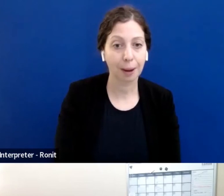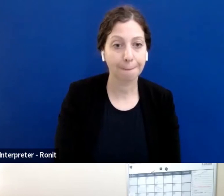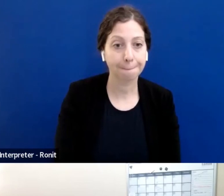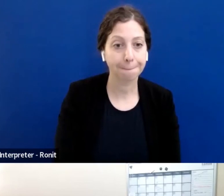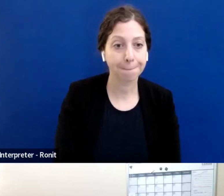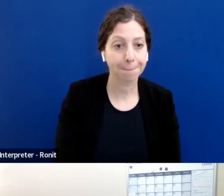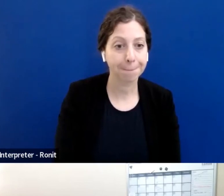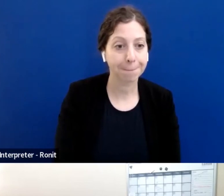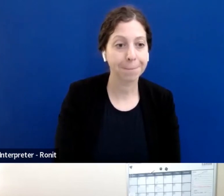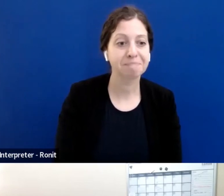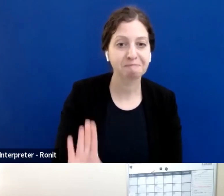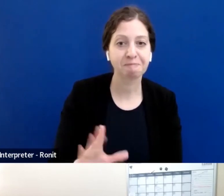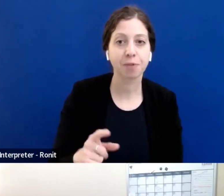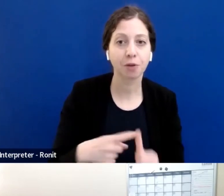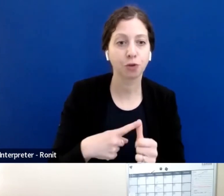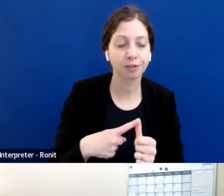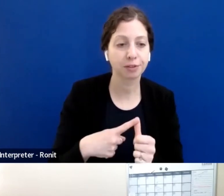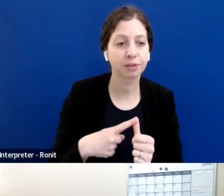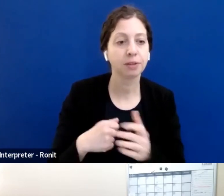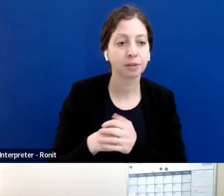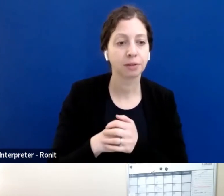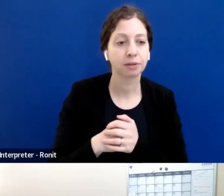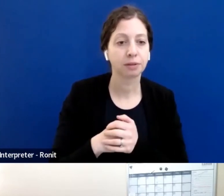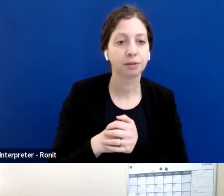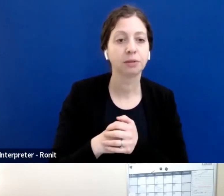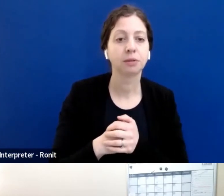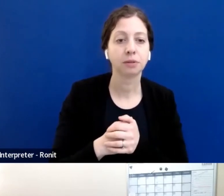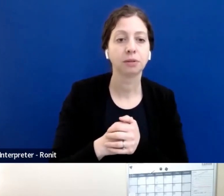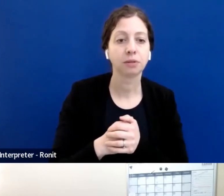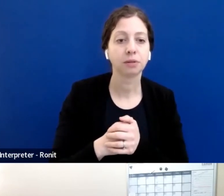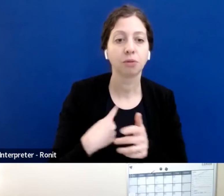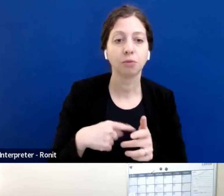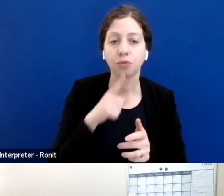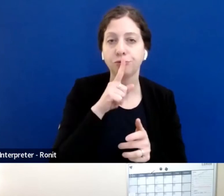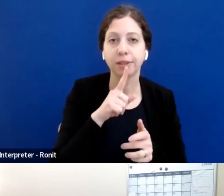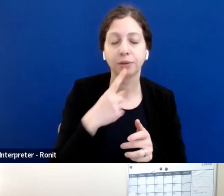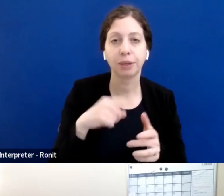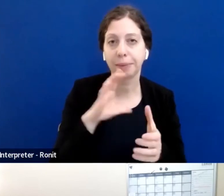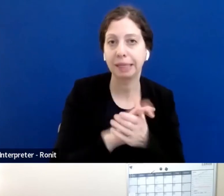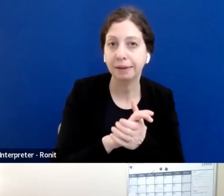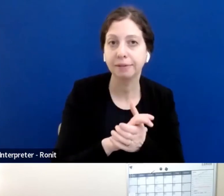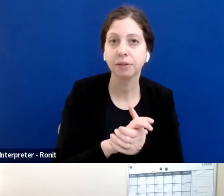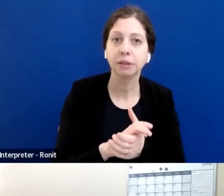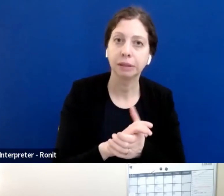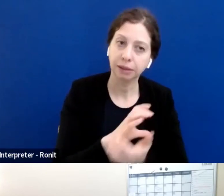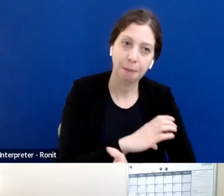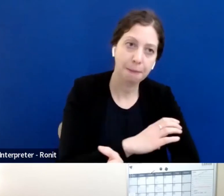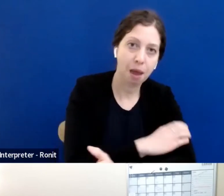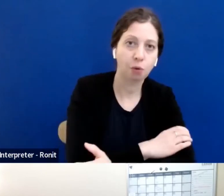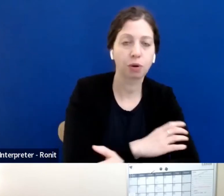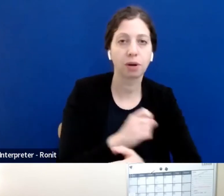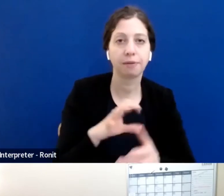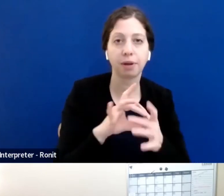I can go first if you want, Rebecca. Yeah, we really believe in the power of collaboration,